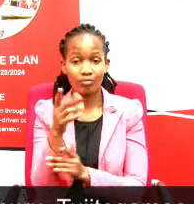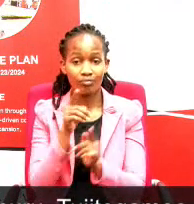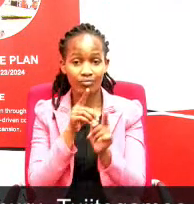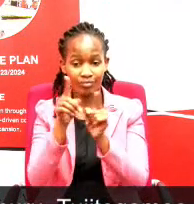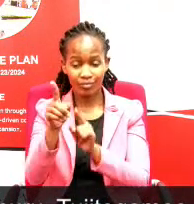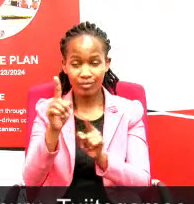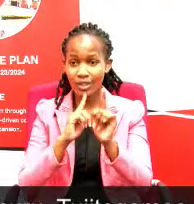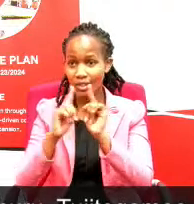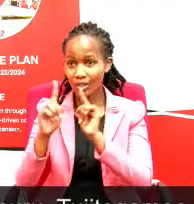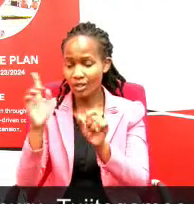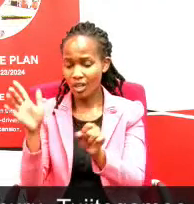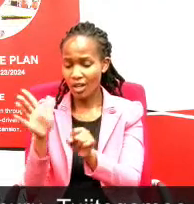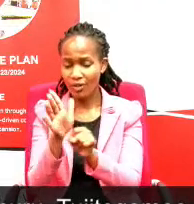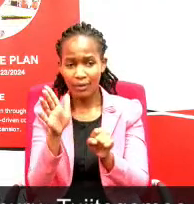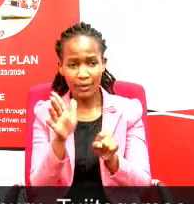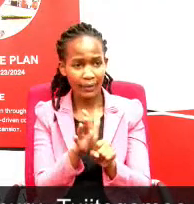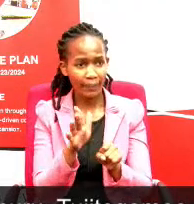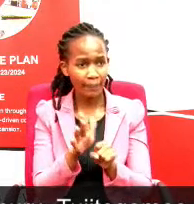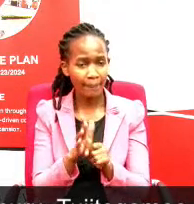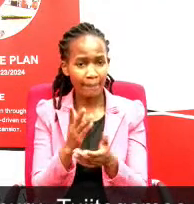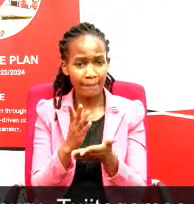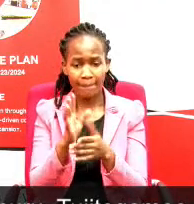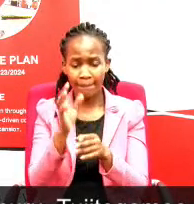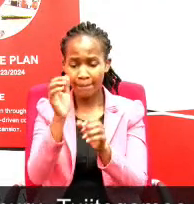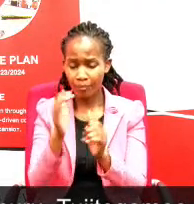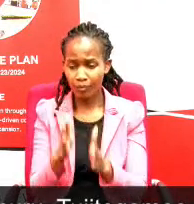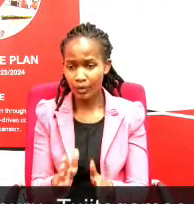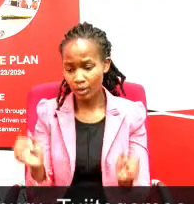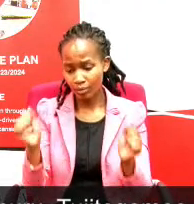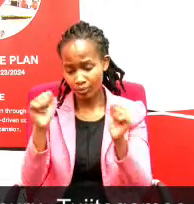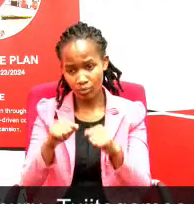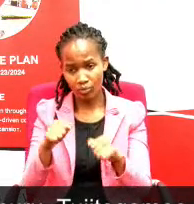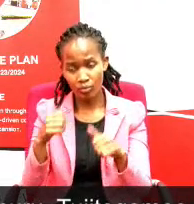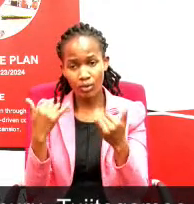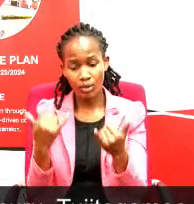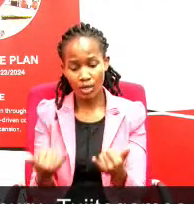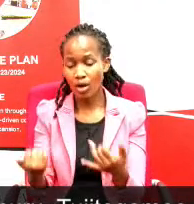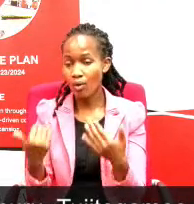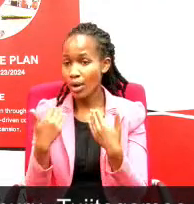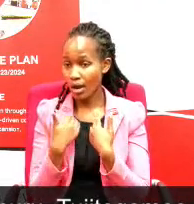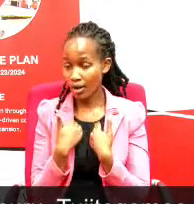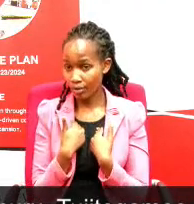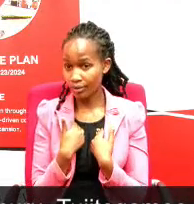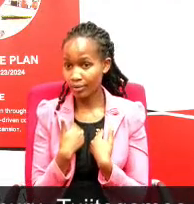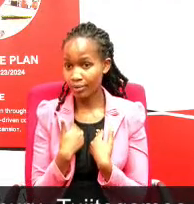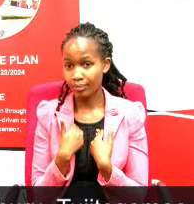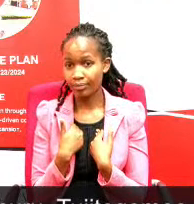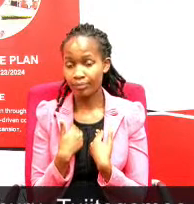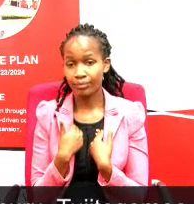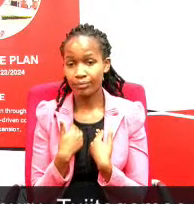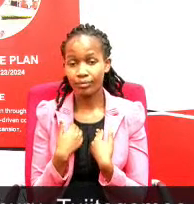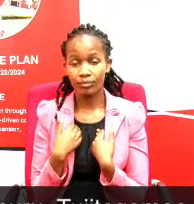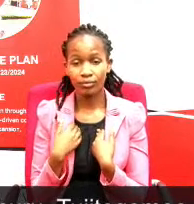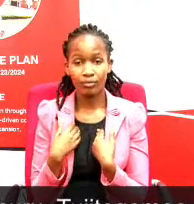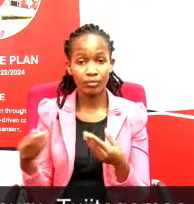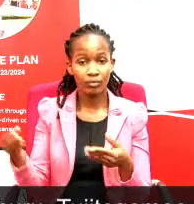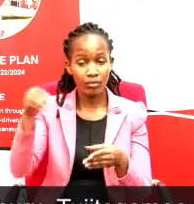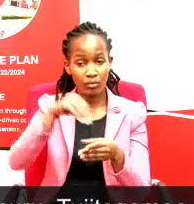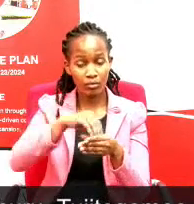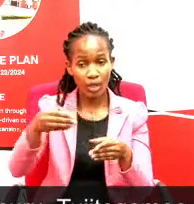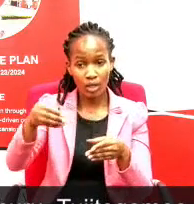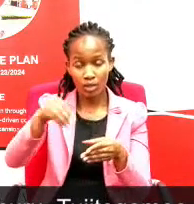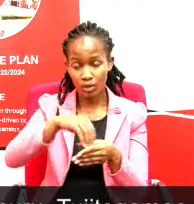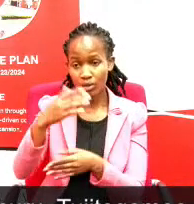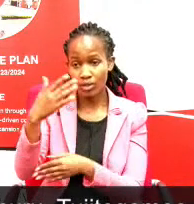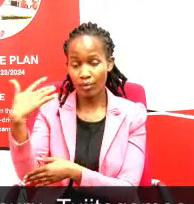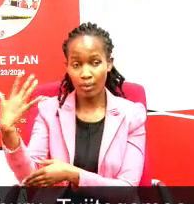as many stakeholders as possible, so that now we have a more inclusive